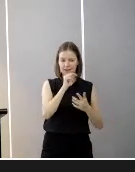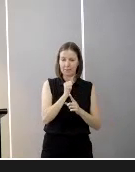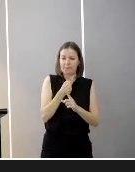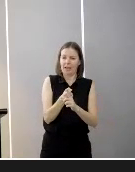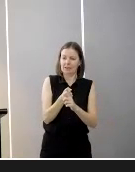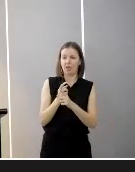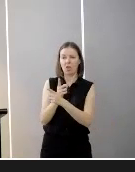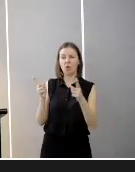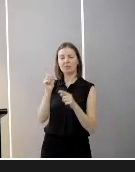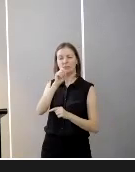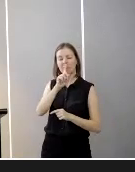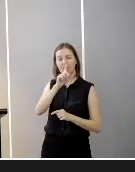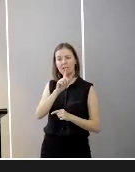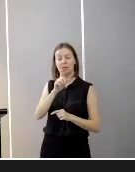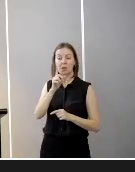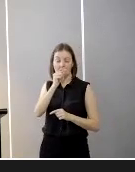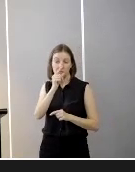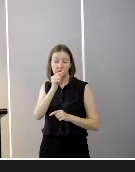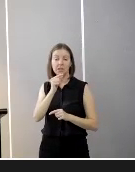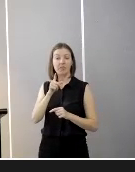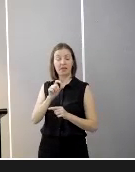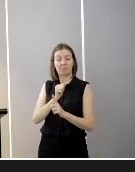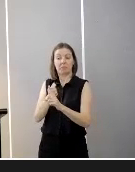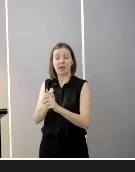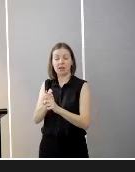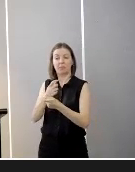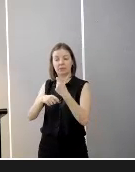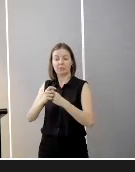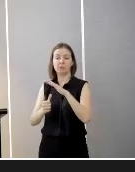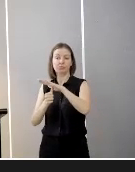those kind of people that might lead to things like depression. And we've